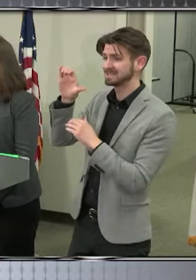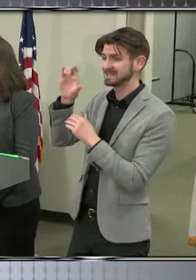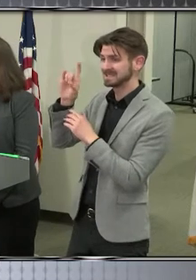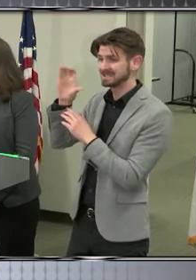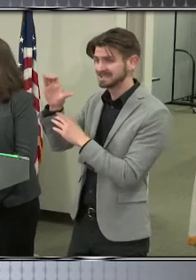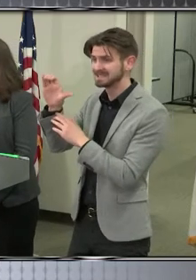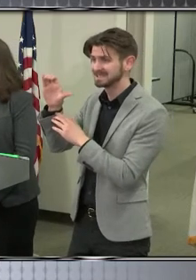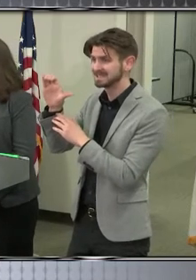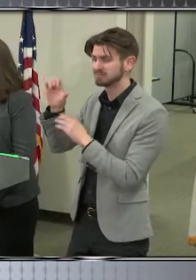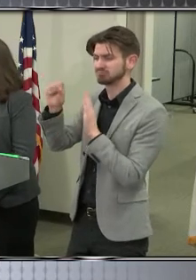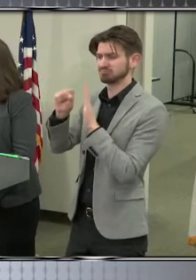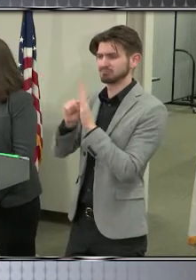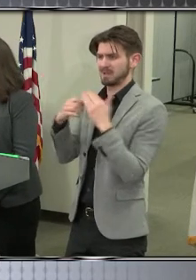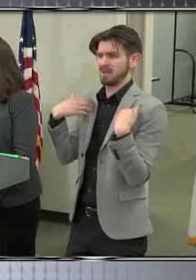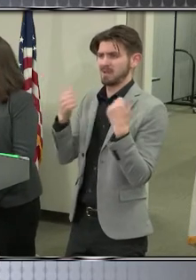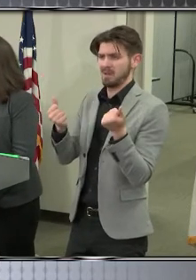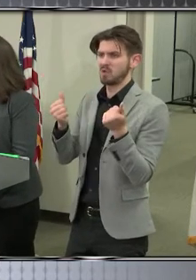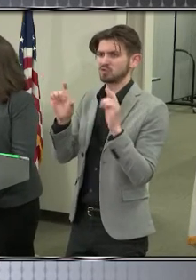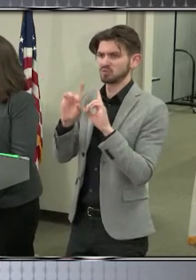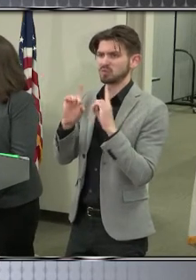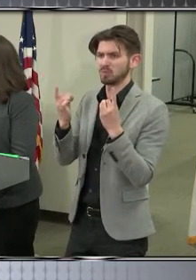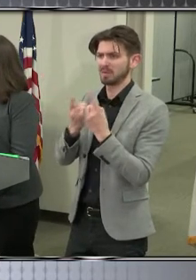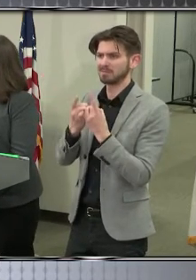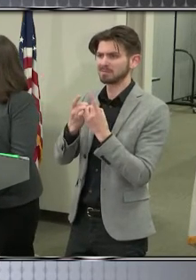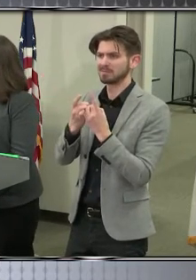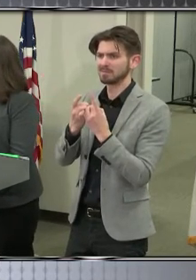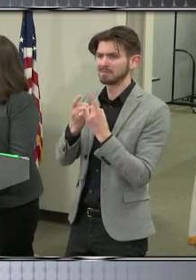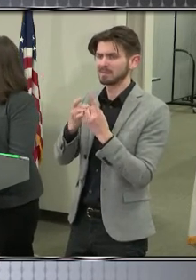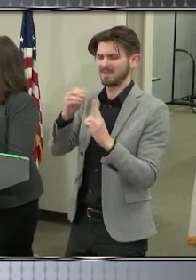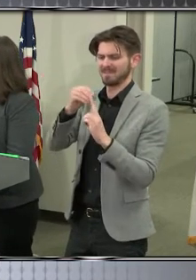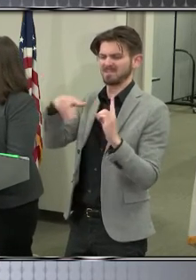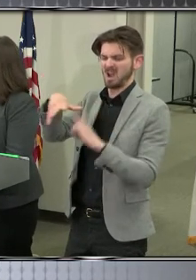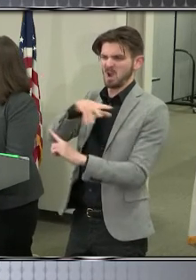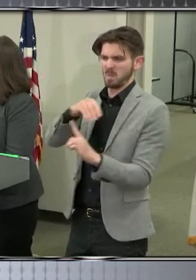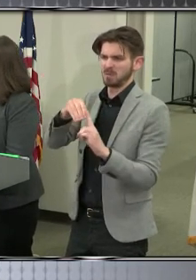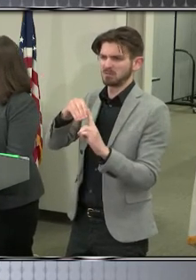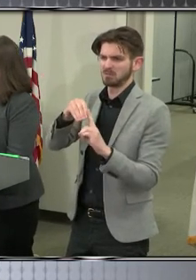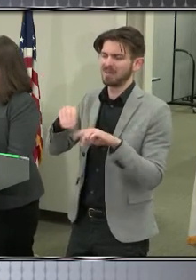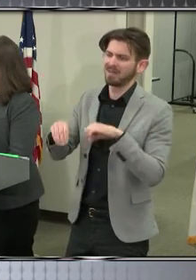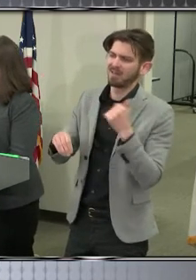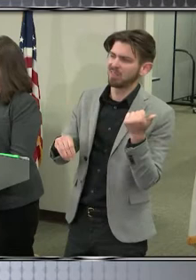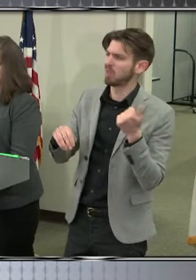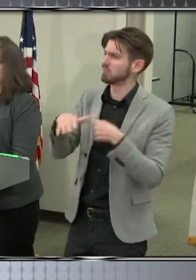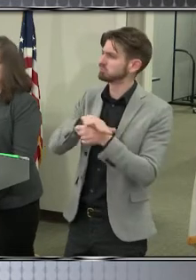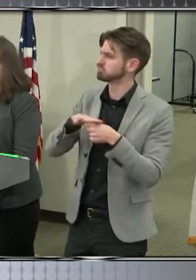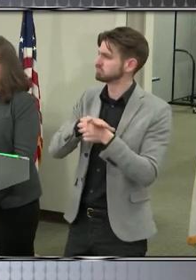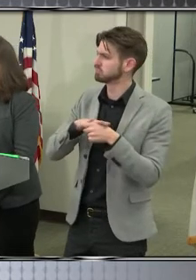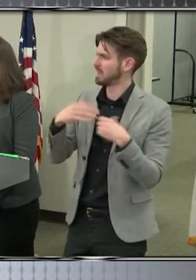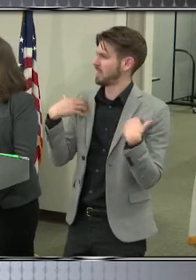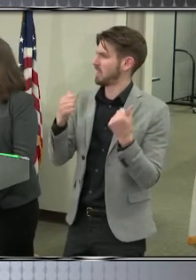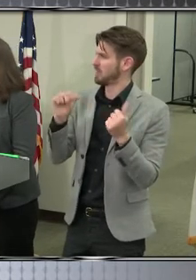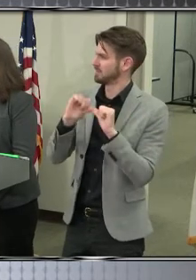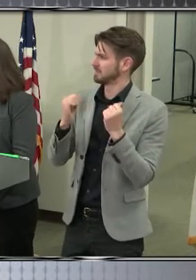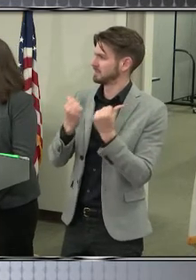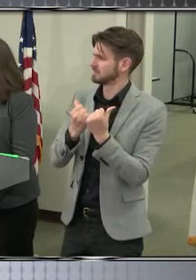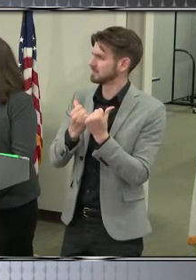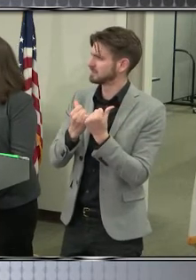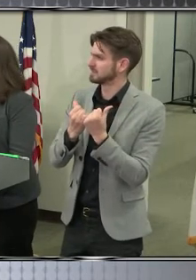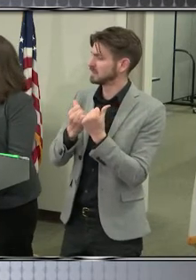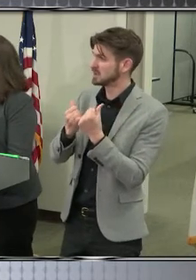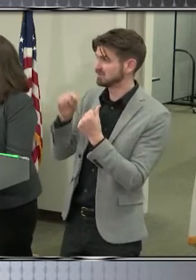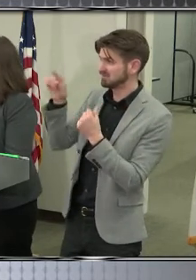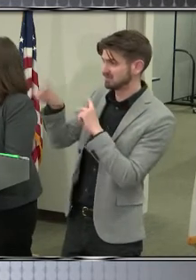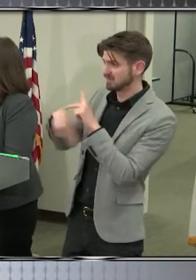the State Health Department, Colorado Department of Public Health and Environment, and other local public health agencies to gain knowledge of the current